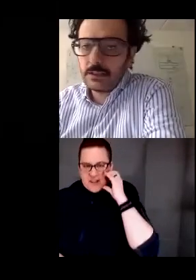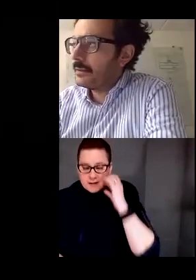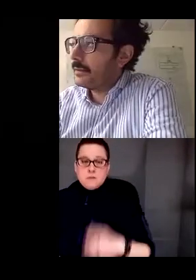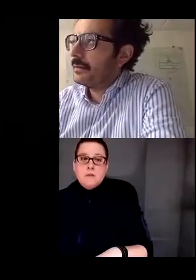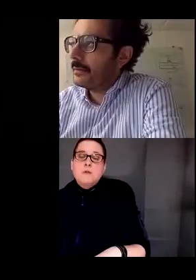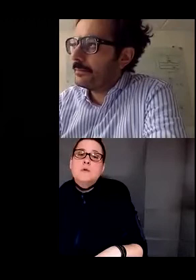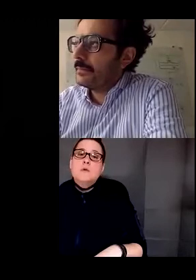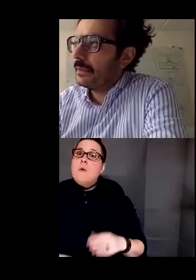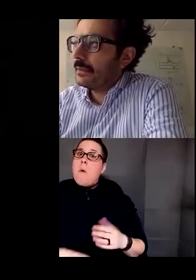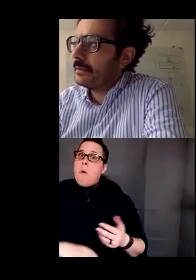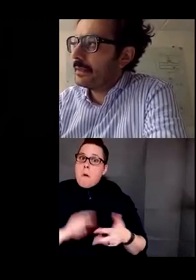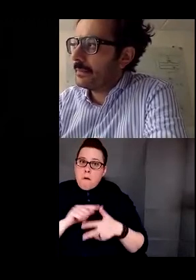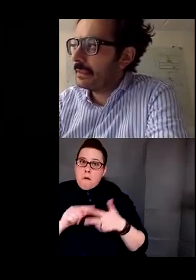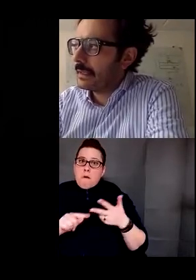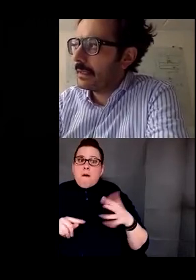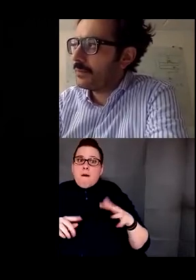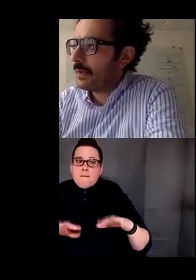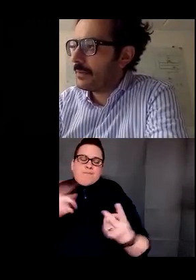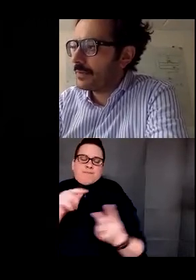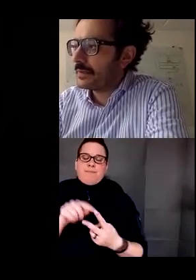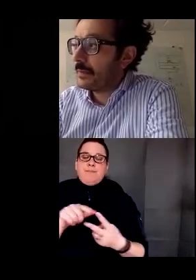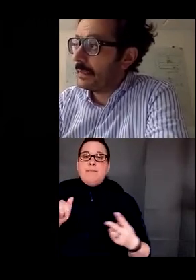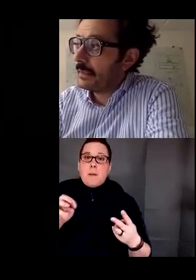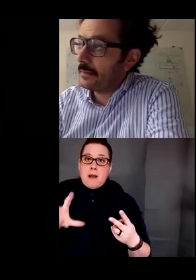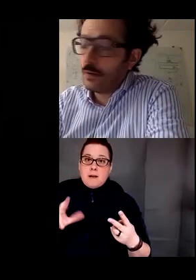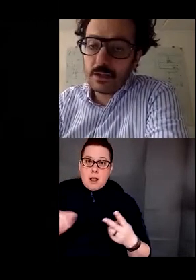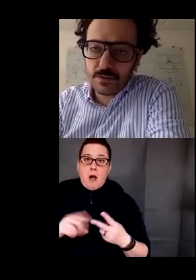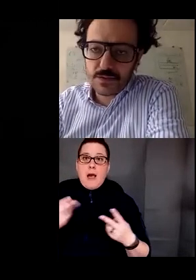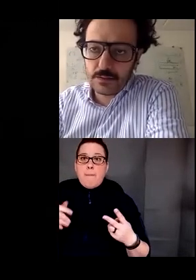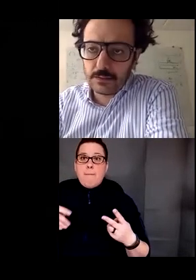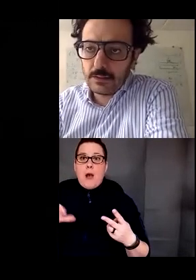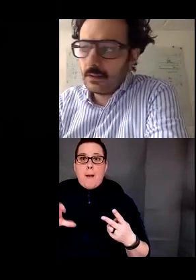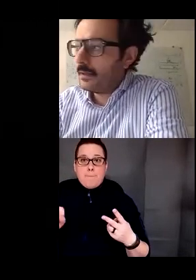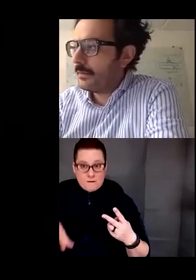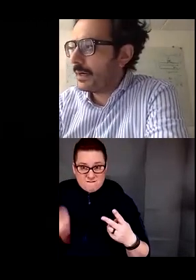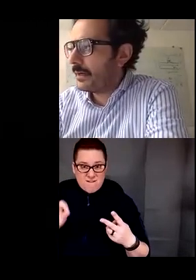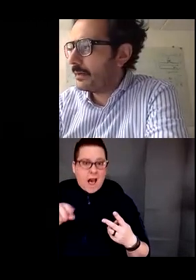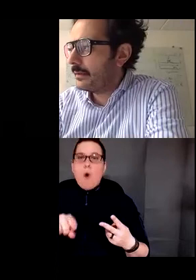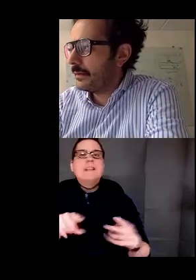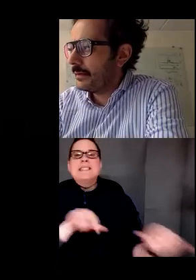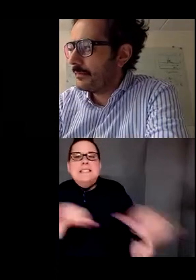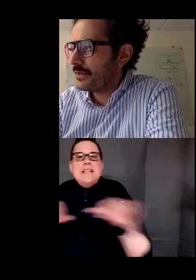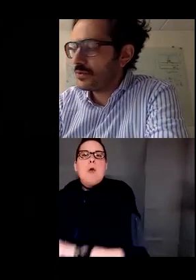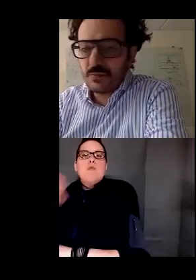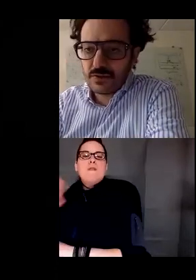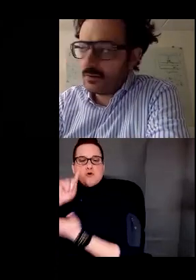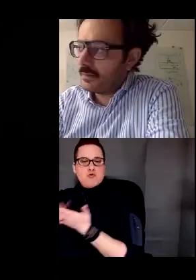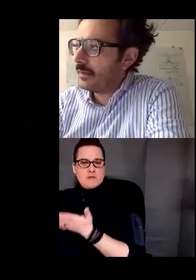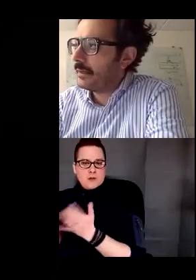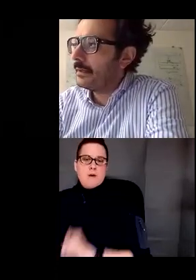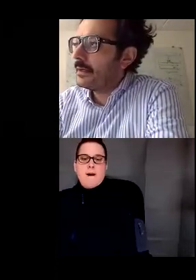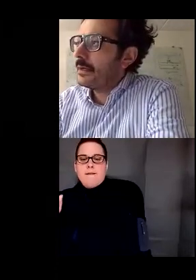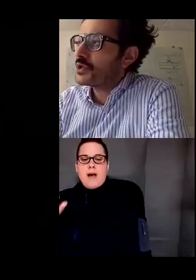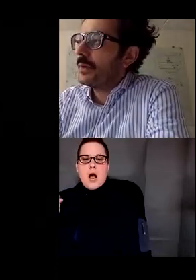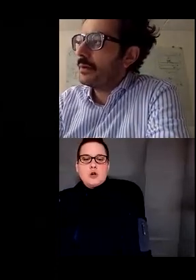actually in the amygdala and hippocampus replicate an earlier study by Vachon-Brissot et